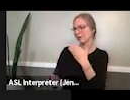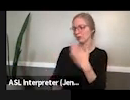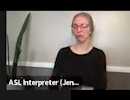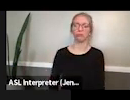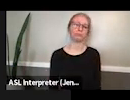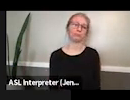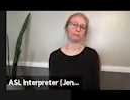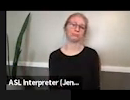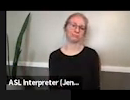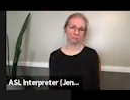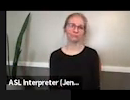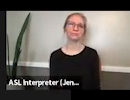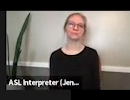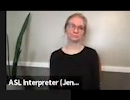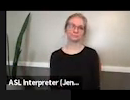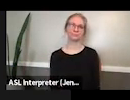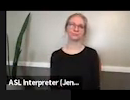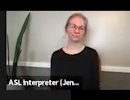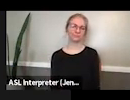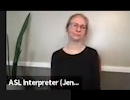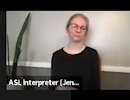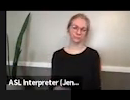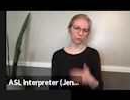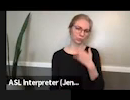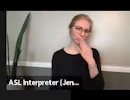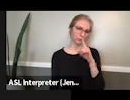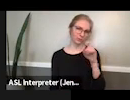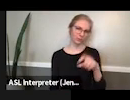Good questions, folks. We appreciate it.